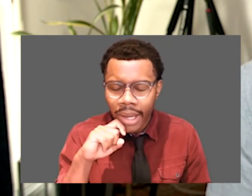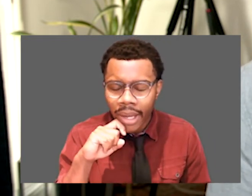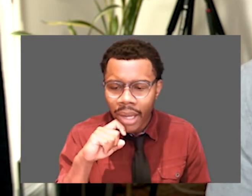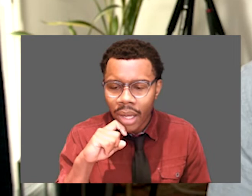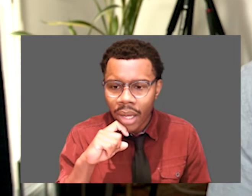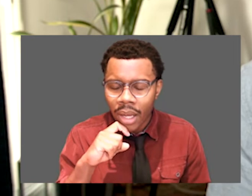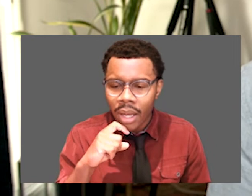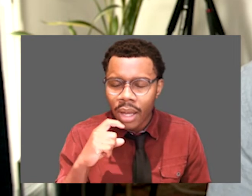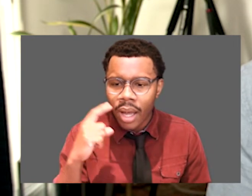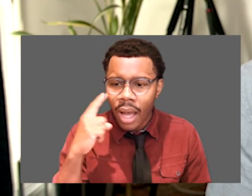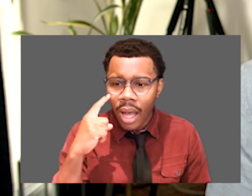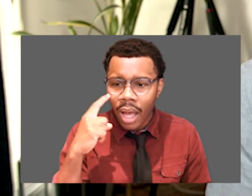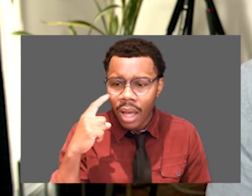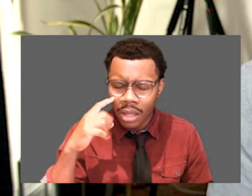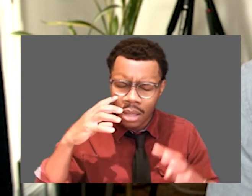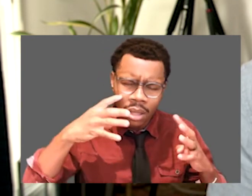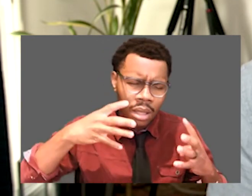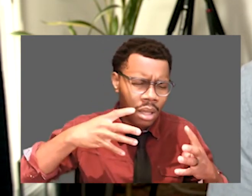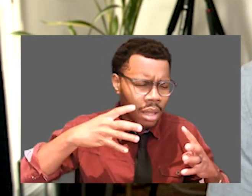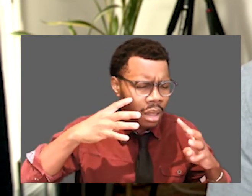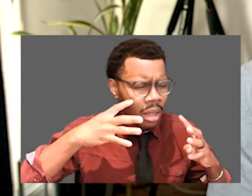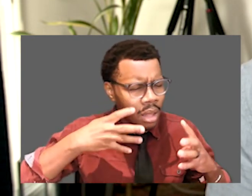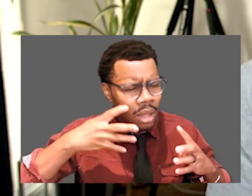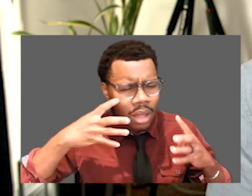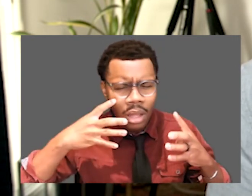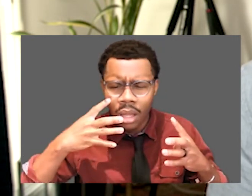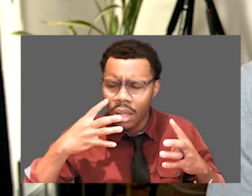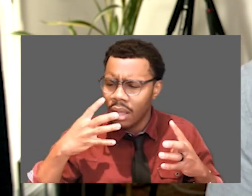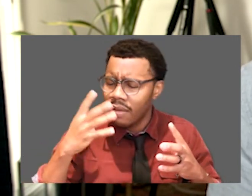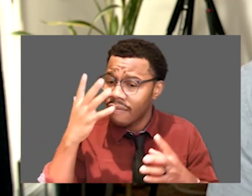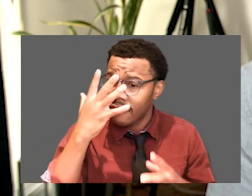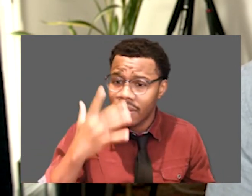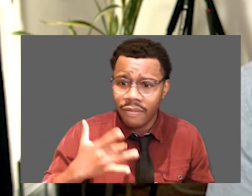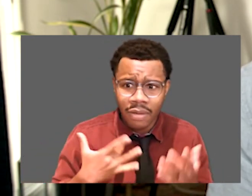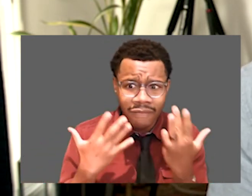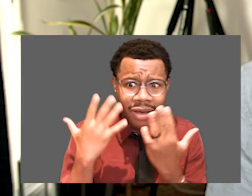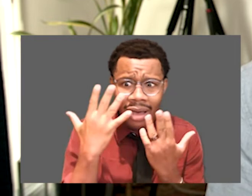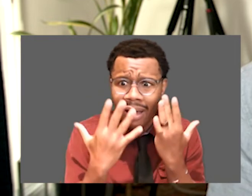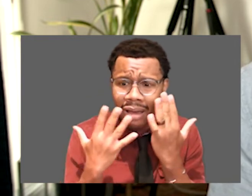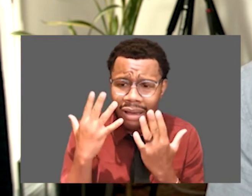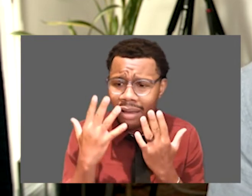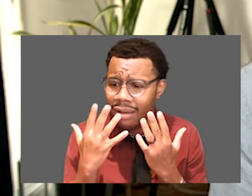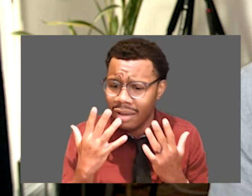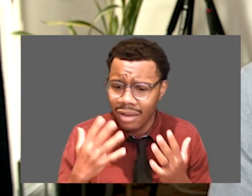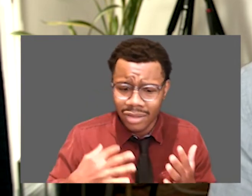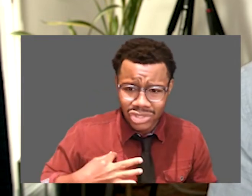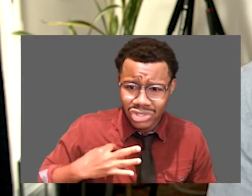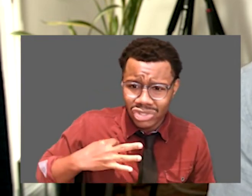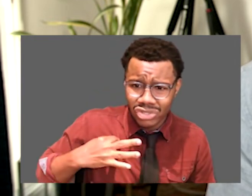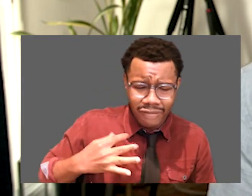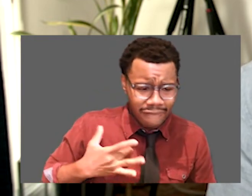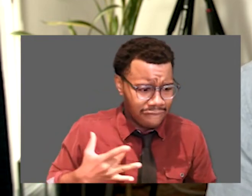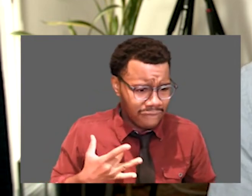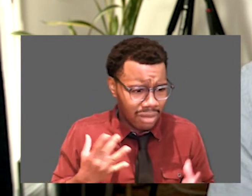barricading a torrent of tears. Your face is on fire. Your shirt is sticking to the thousands of sweat beads on your back, a cold, sticky